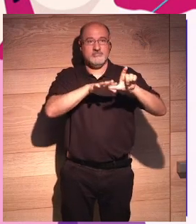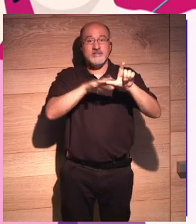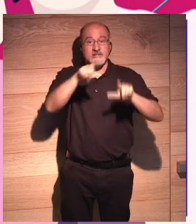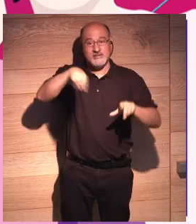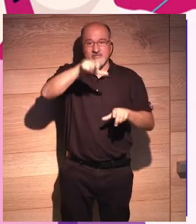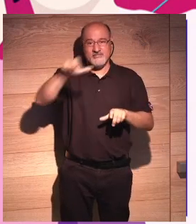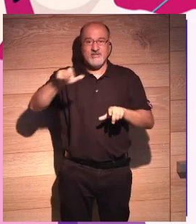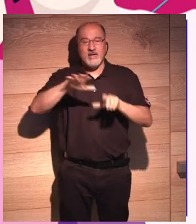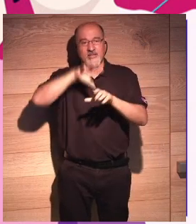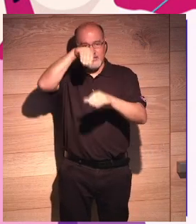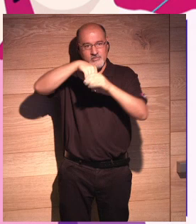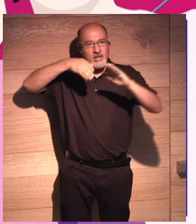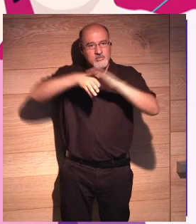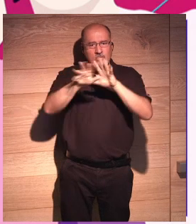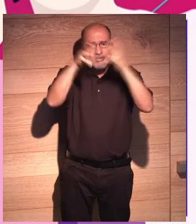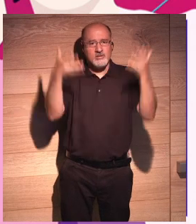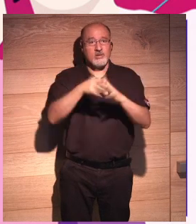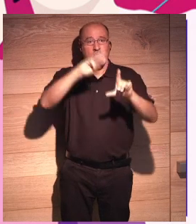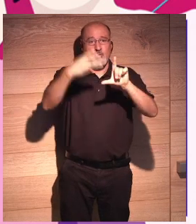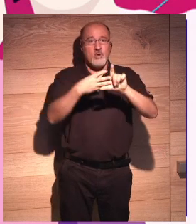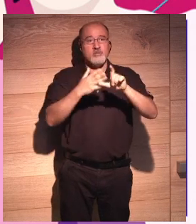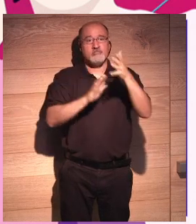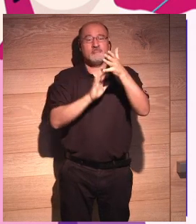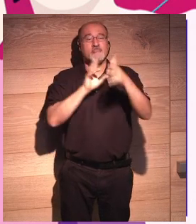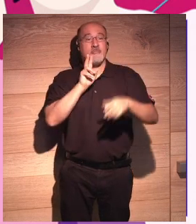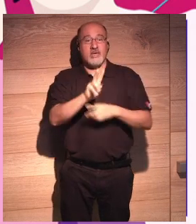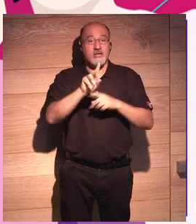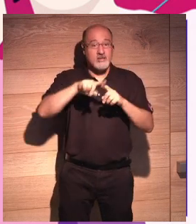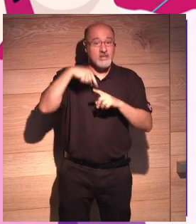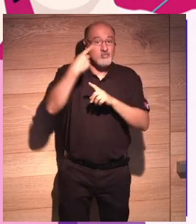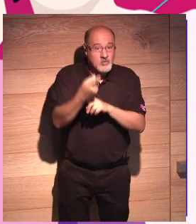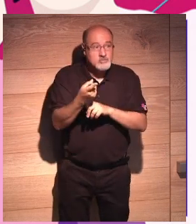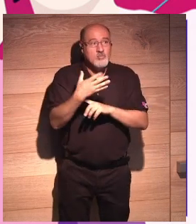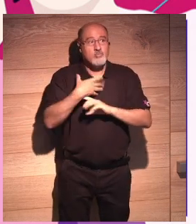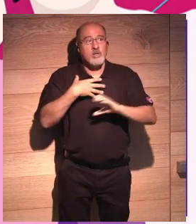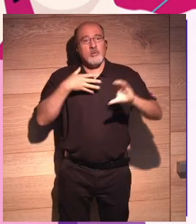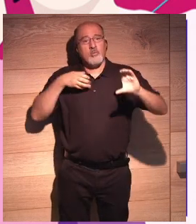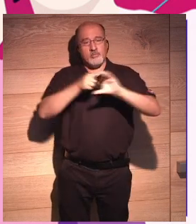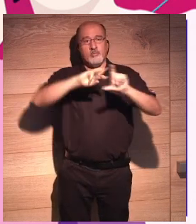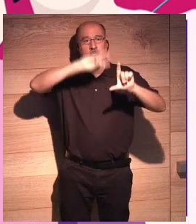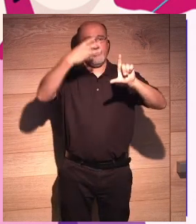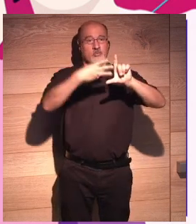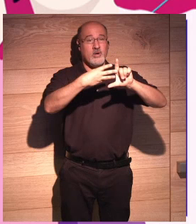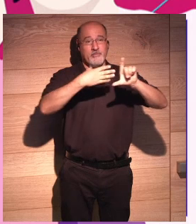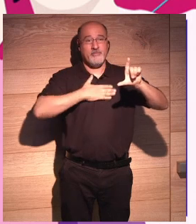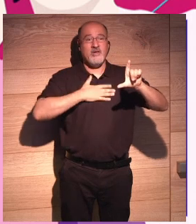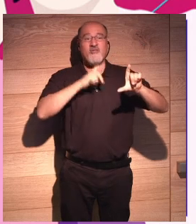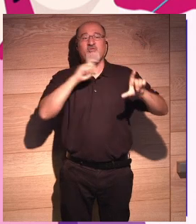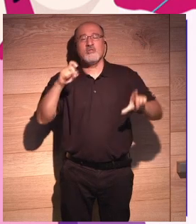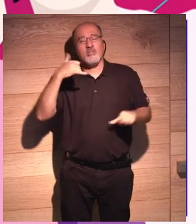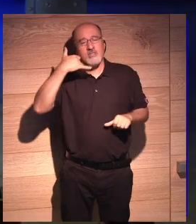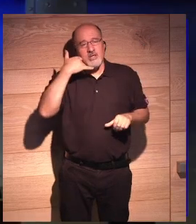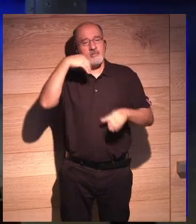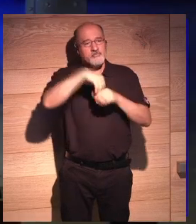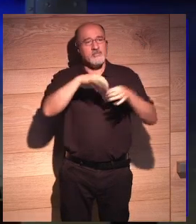tweet, and we want to greet the people who are following us through streaming. If you want to watch it later on, it will